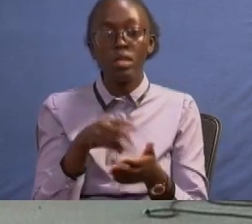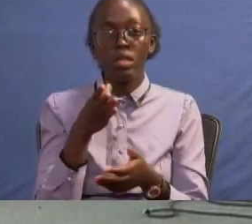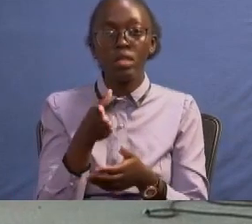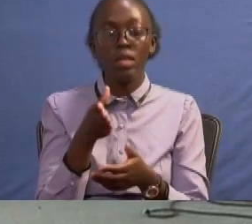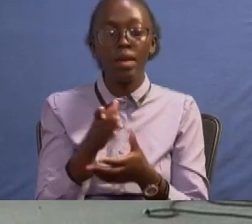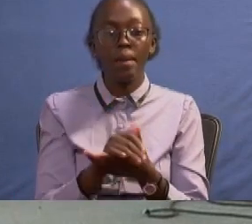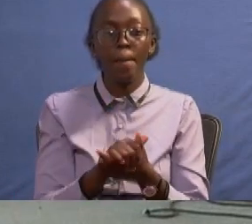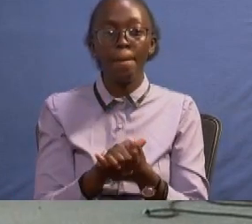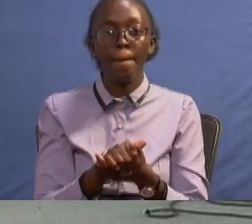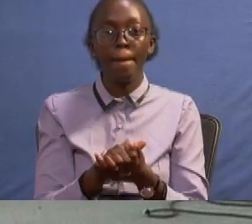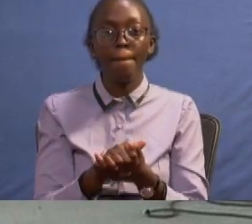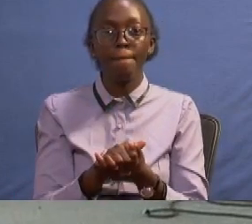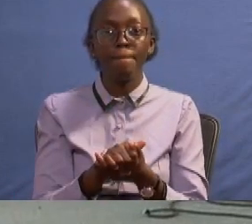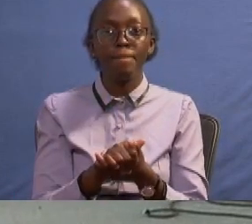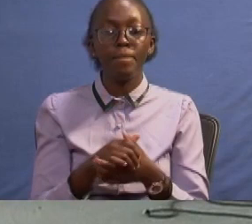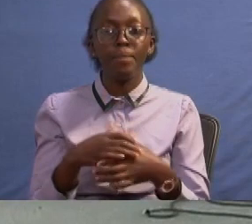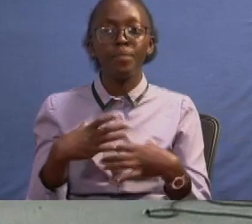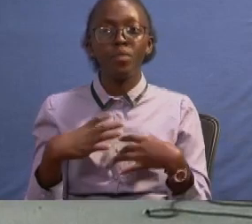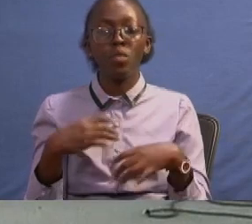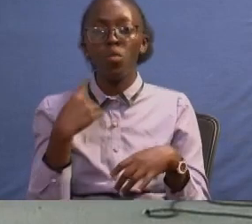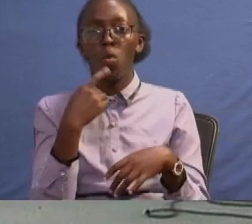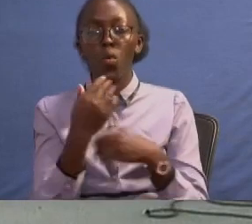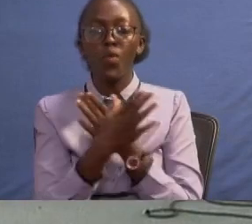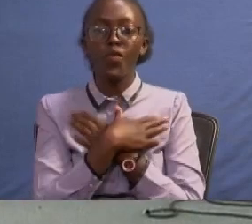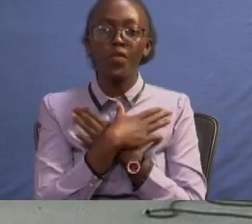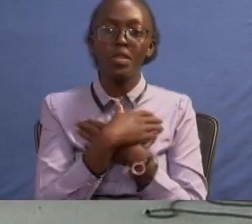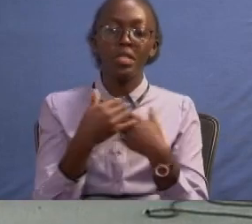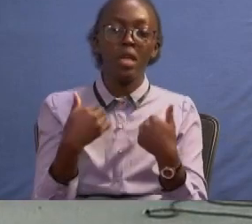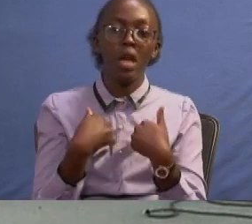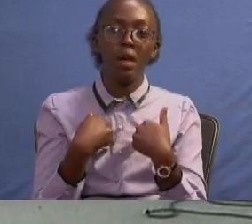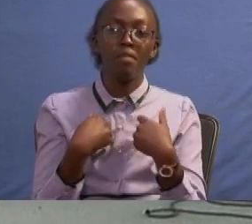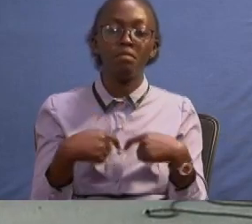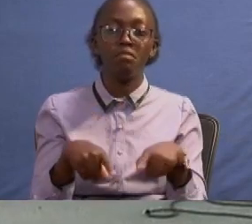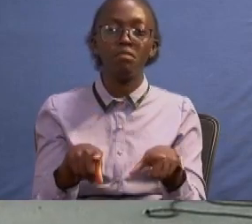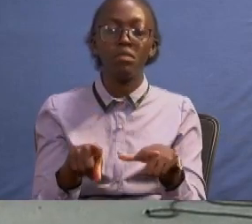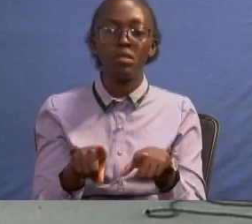had friends and colleagues that died,